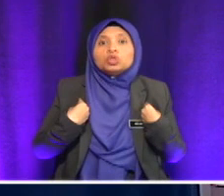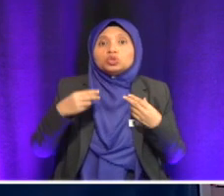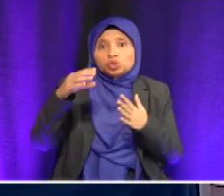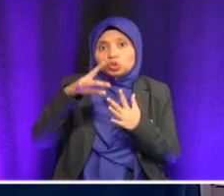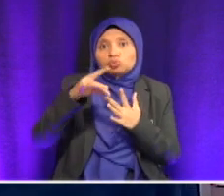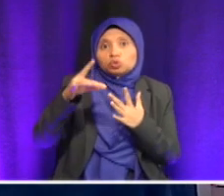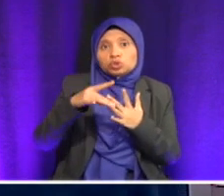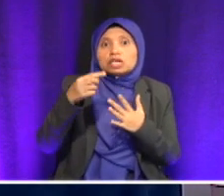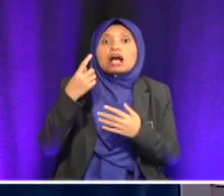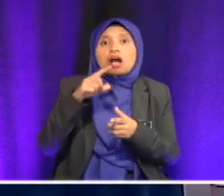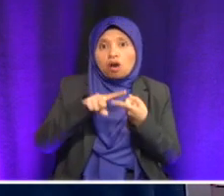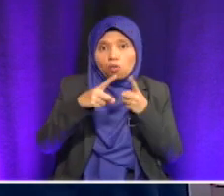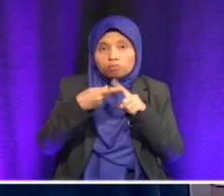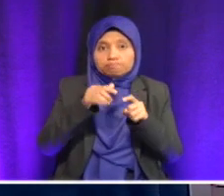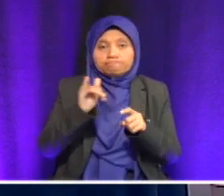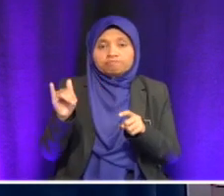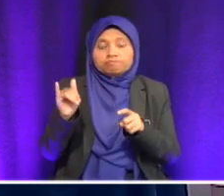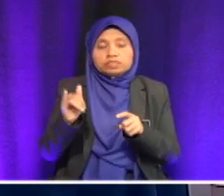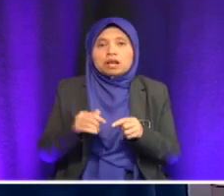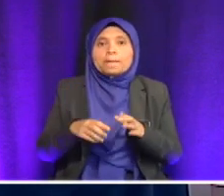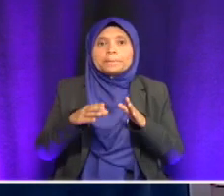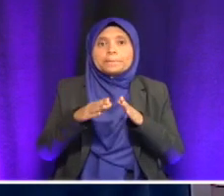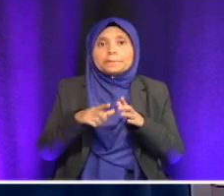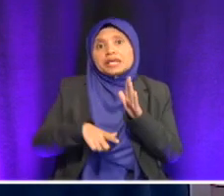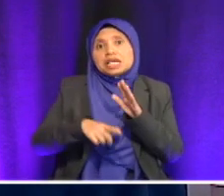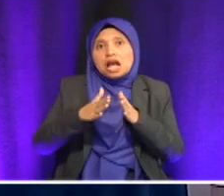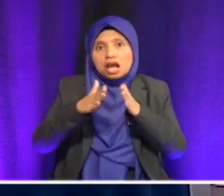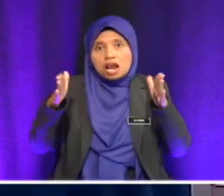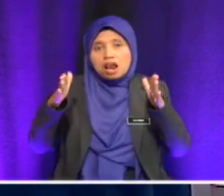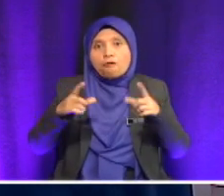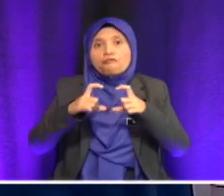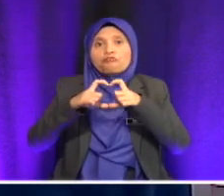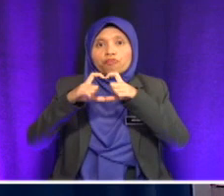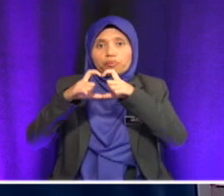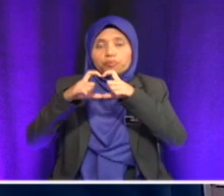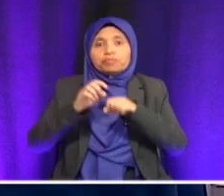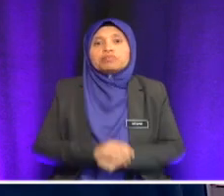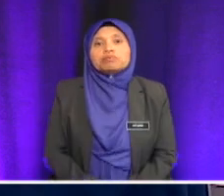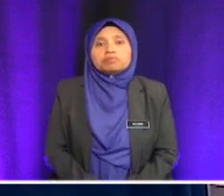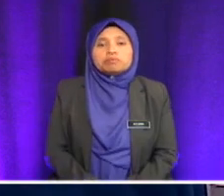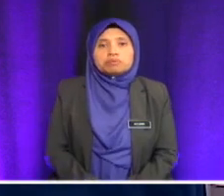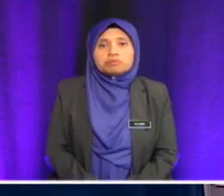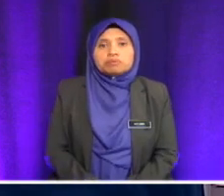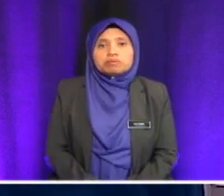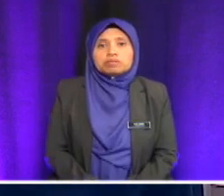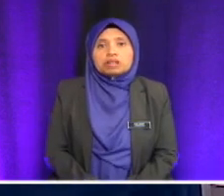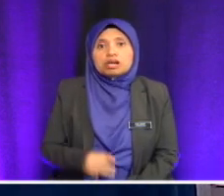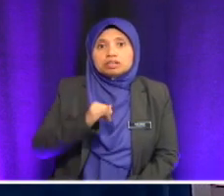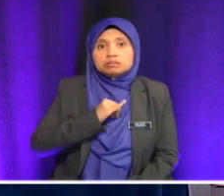very interesting. Yep. All right, so let's Big move on. love. Yeah. Let's move on to Okay. our next reading text. Can